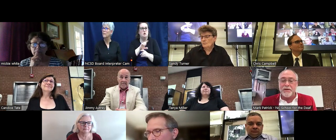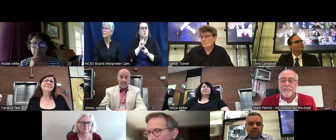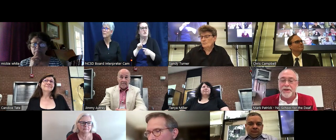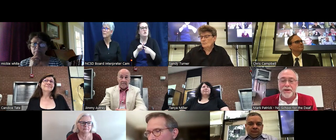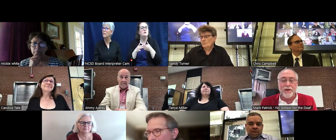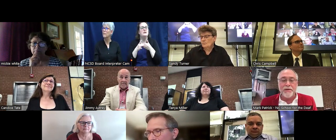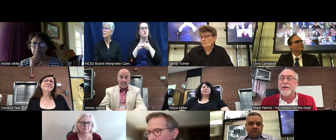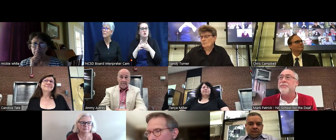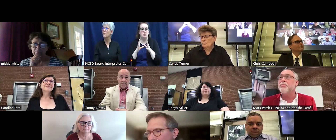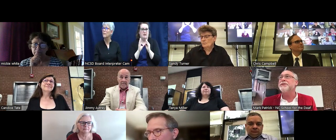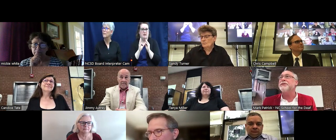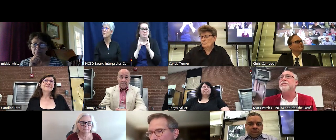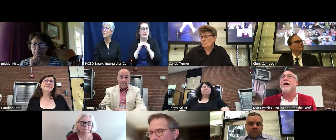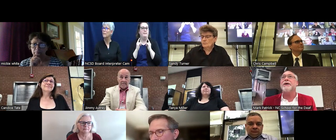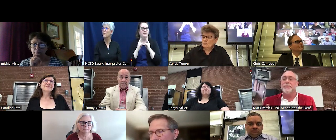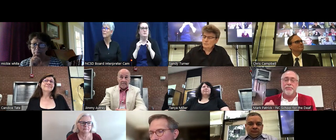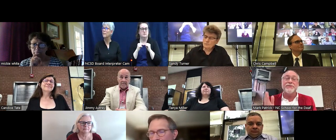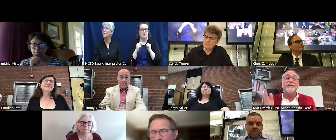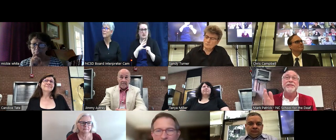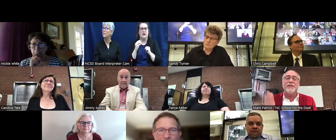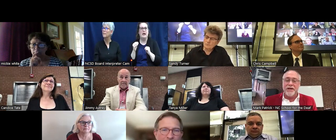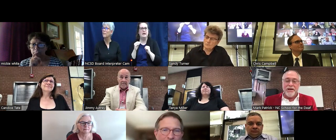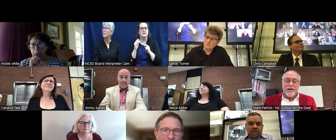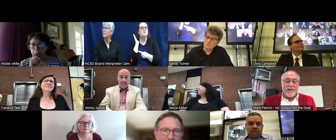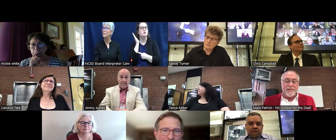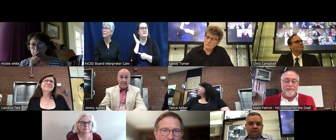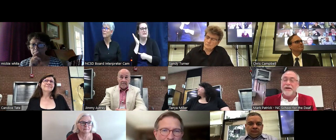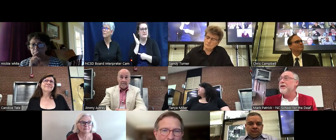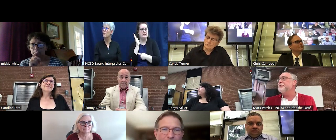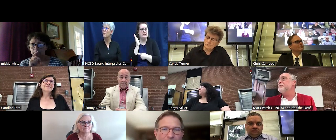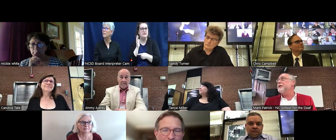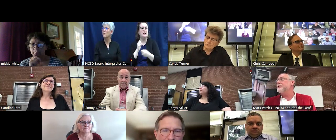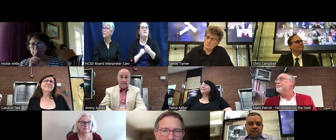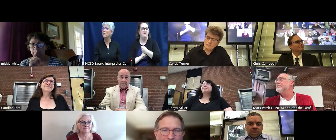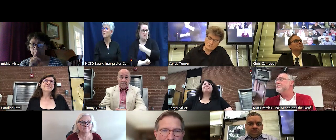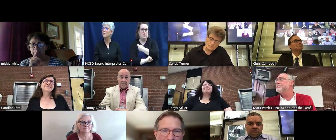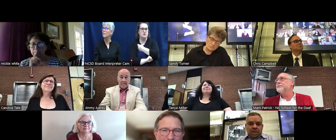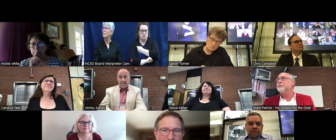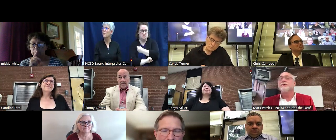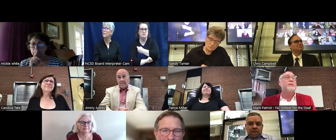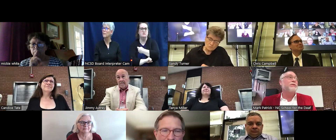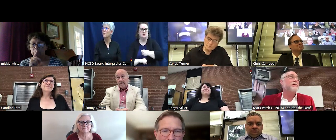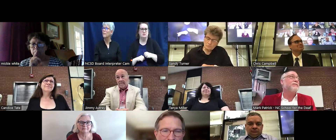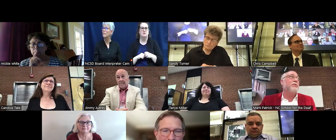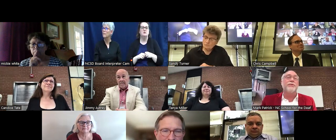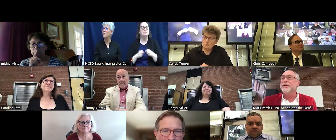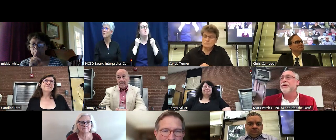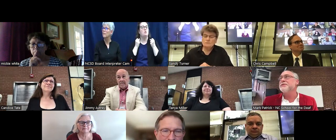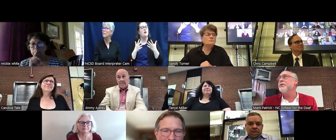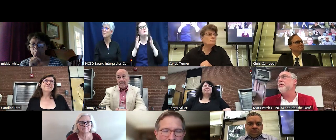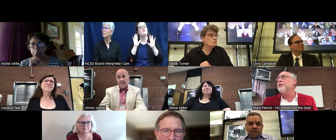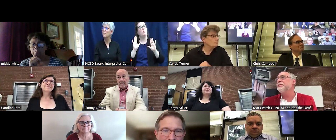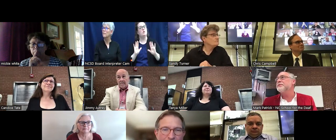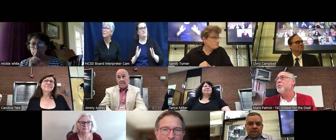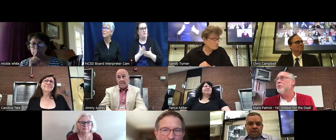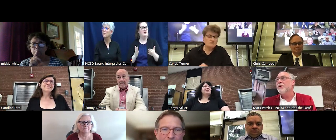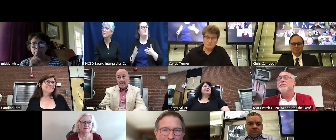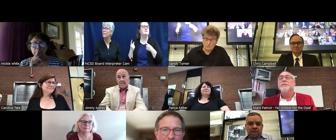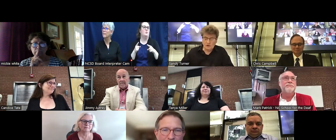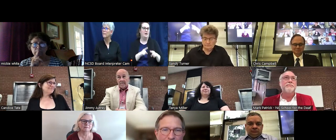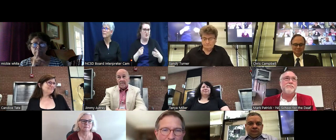camp and presented at the foundation. So lots of wonderful things going on at the